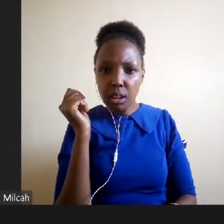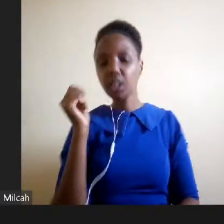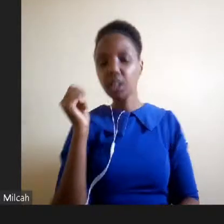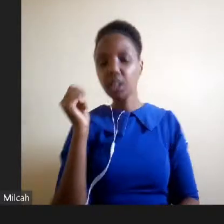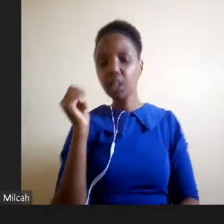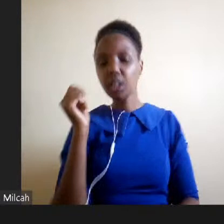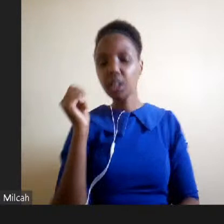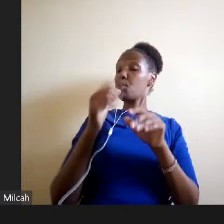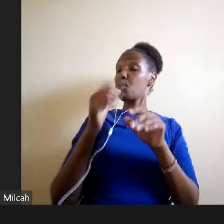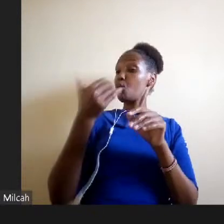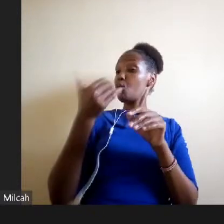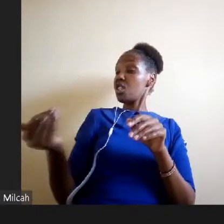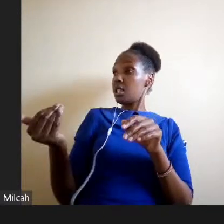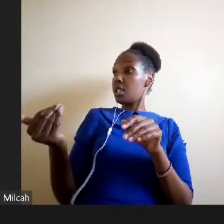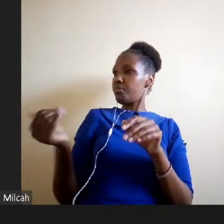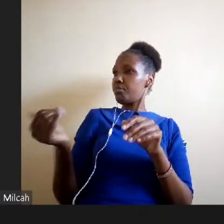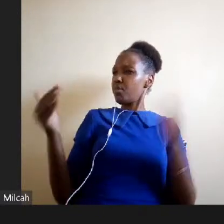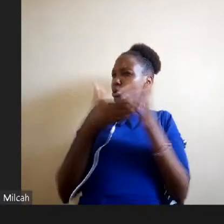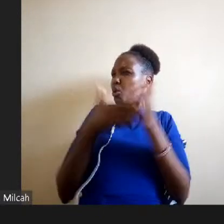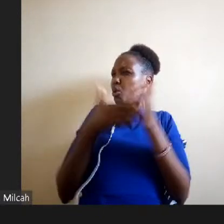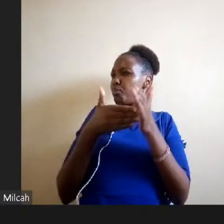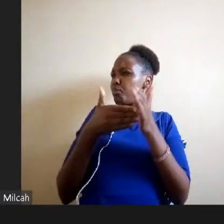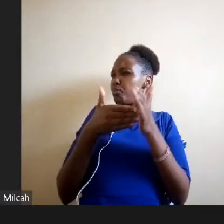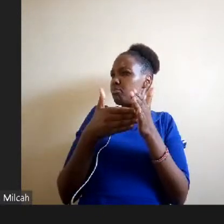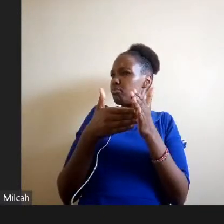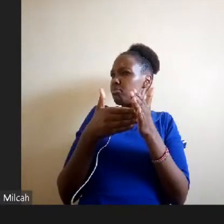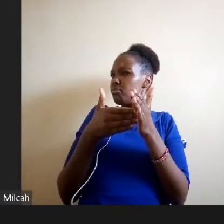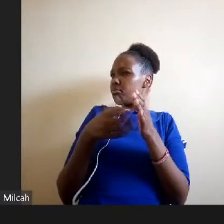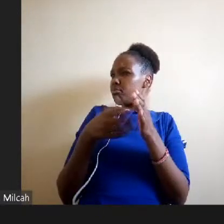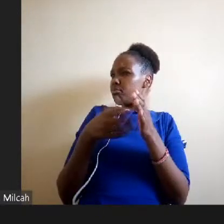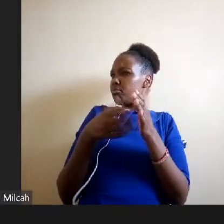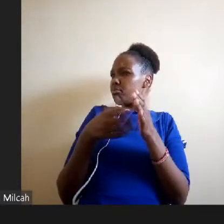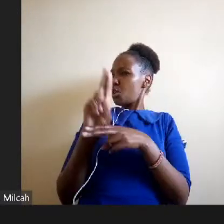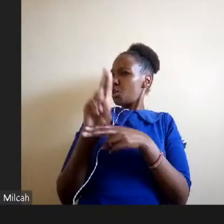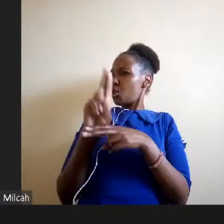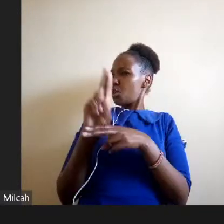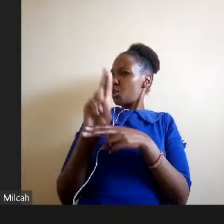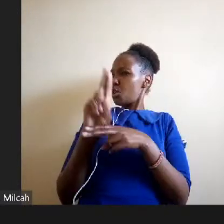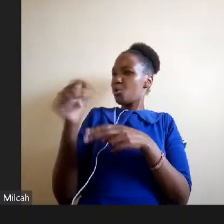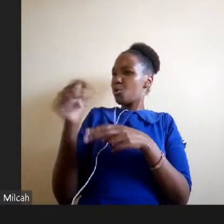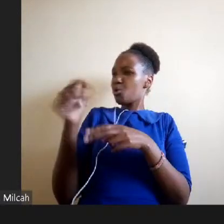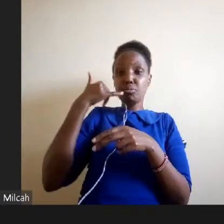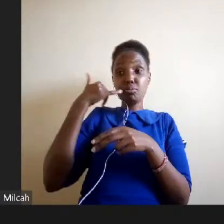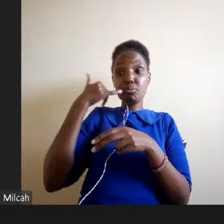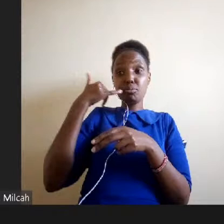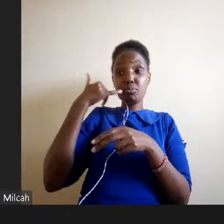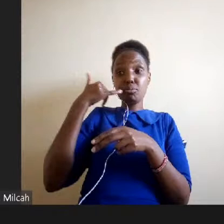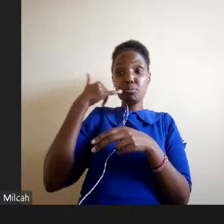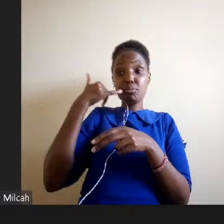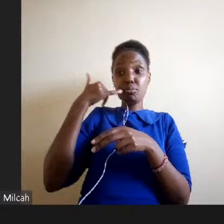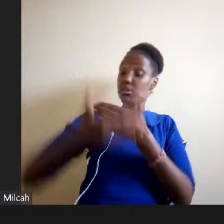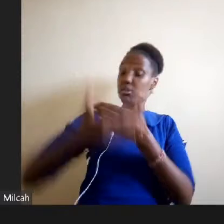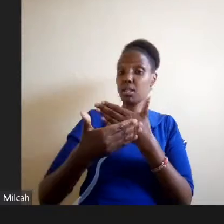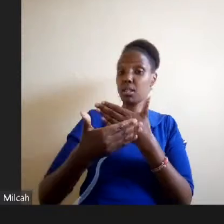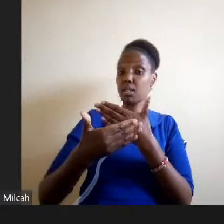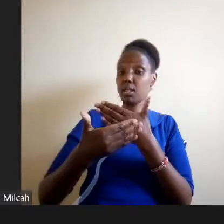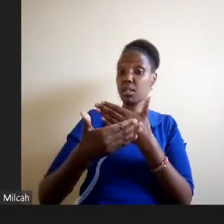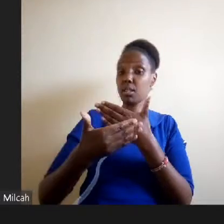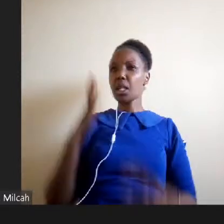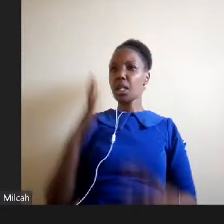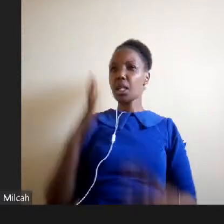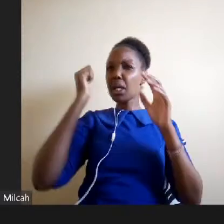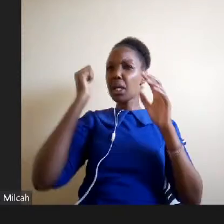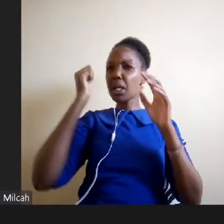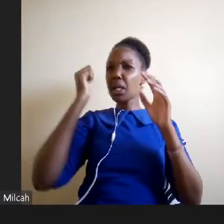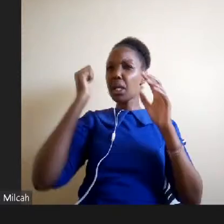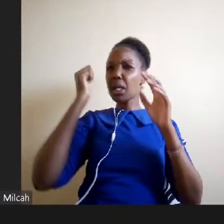red flag. And then when they seem nervous or jumpy when using their devices, or they become very aggressive constantly